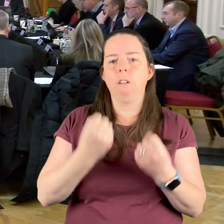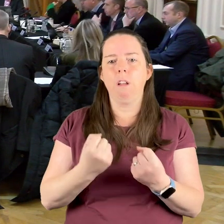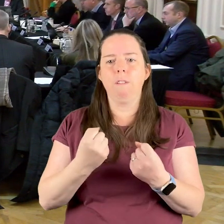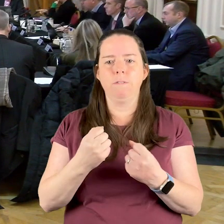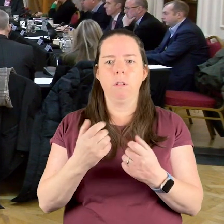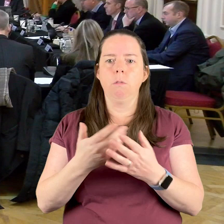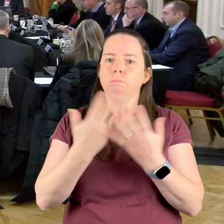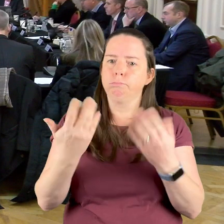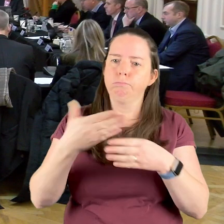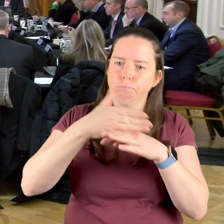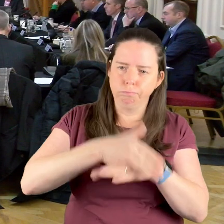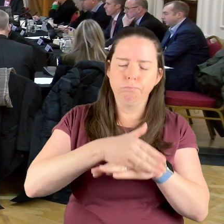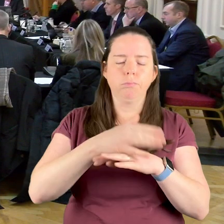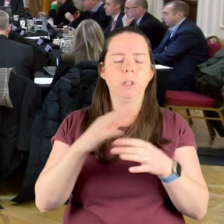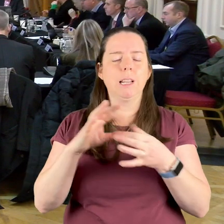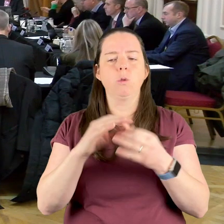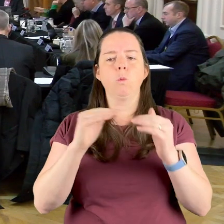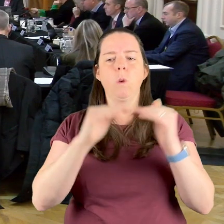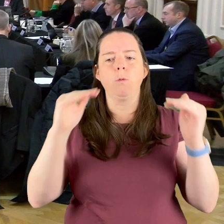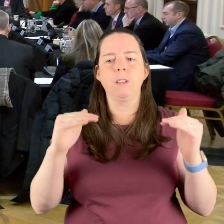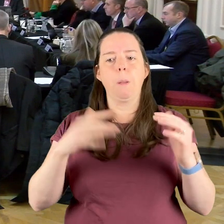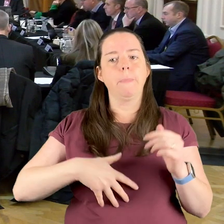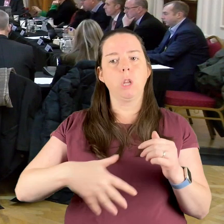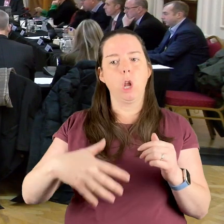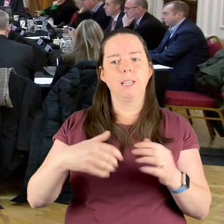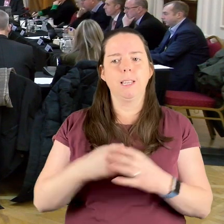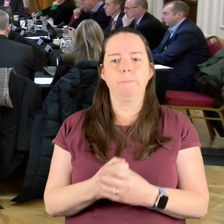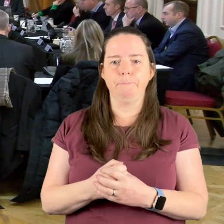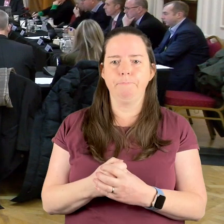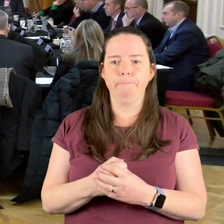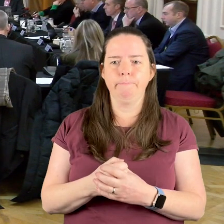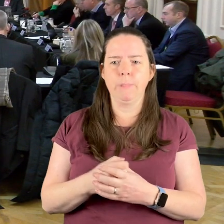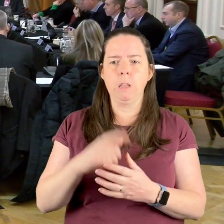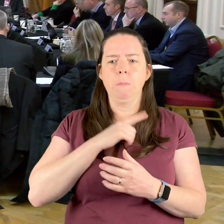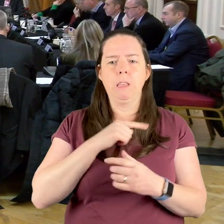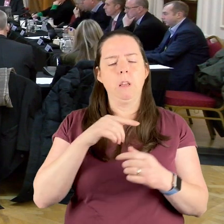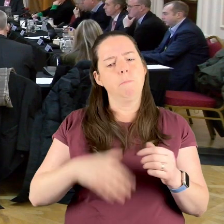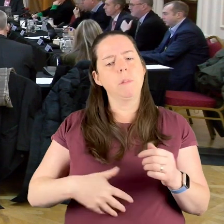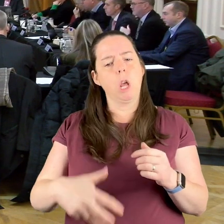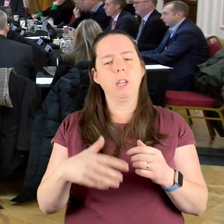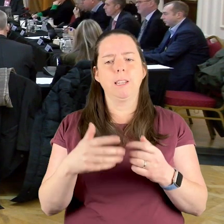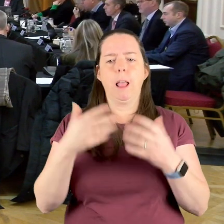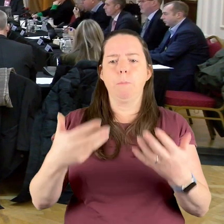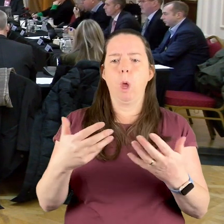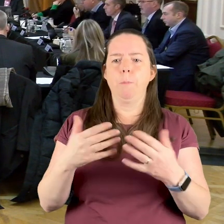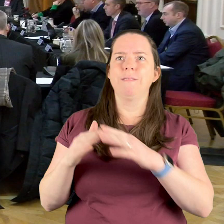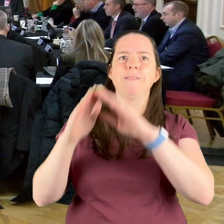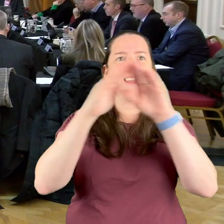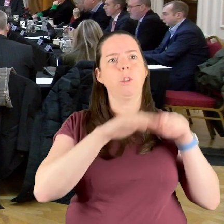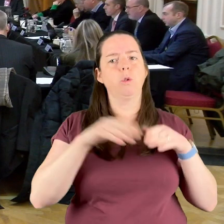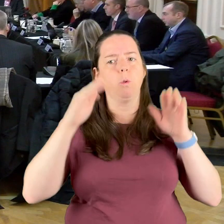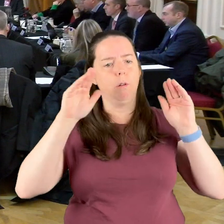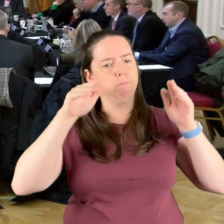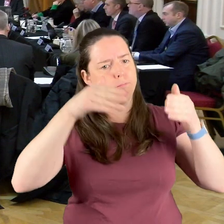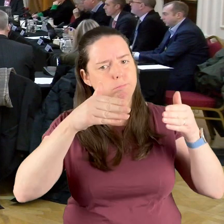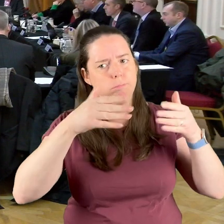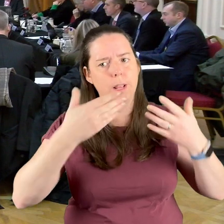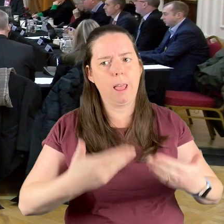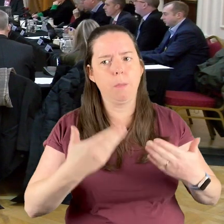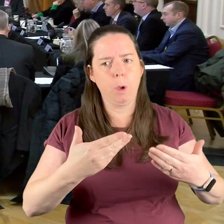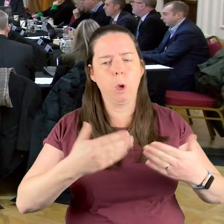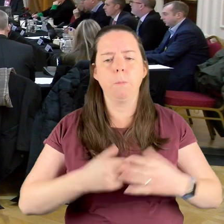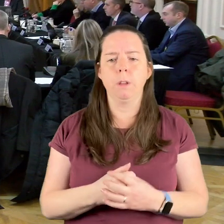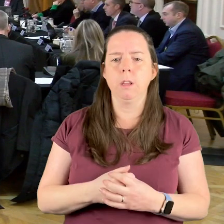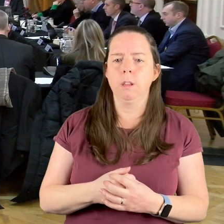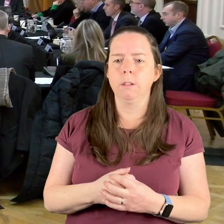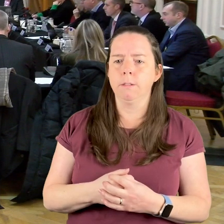evidence to just assure you that we've done a lot of work around equity in maternity. Plus, because maternity is a national